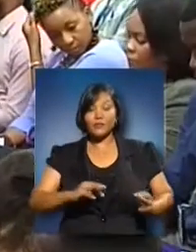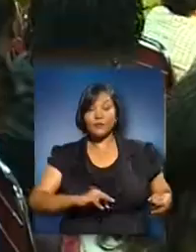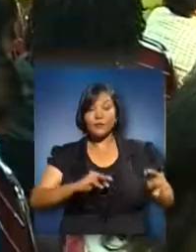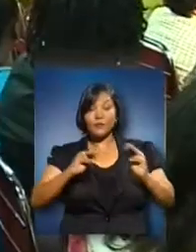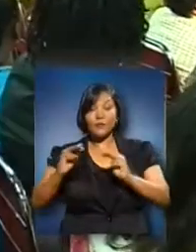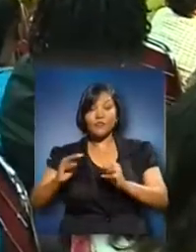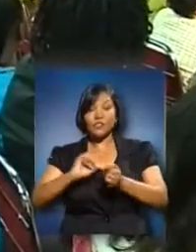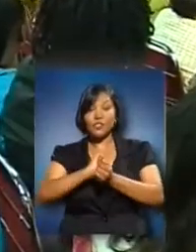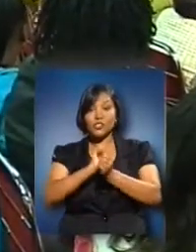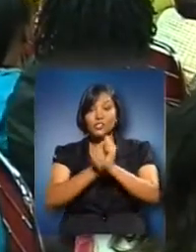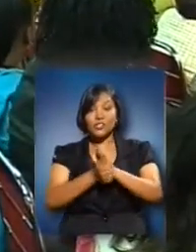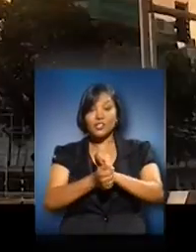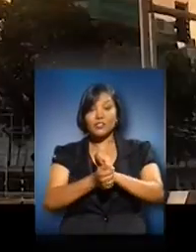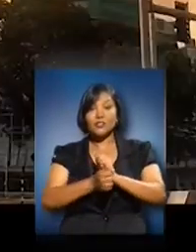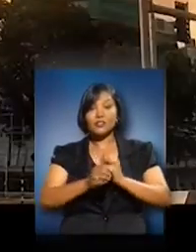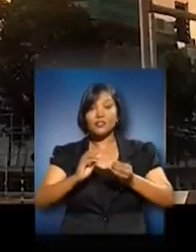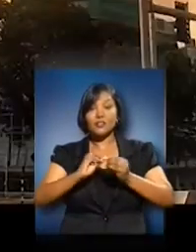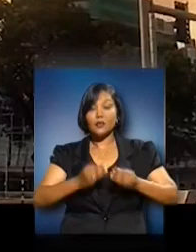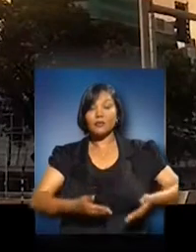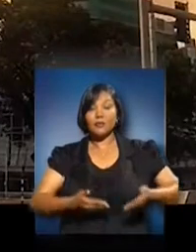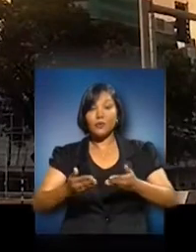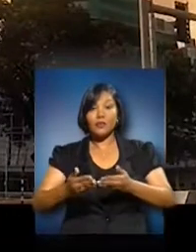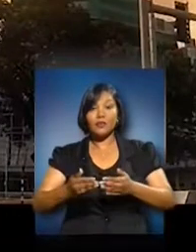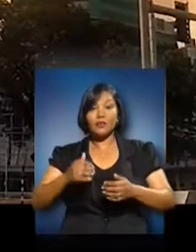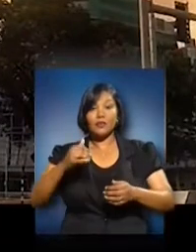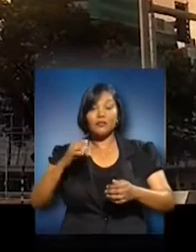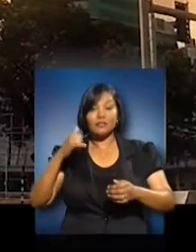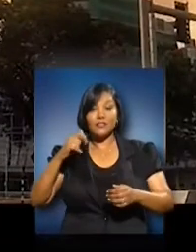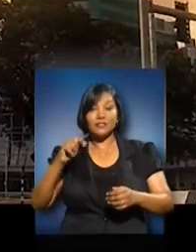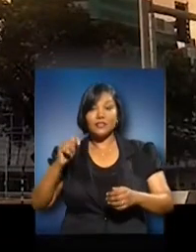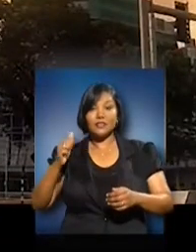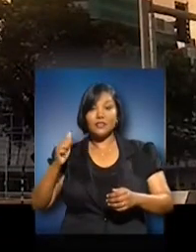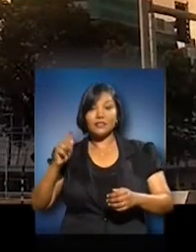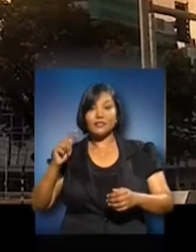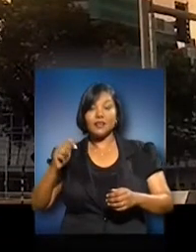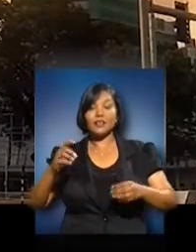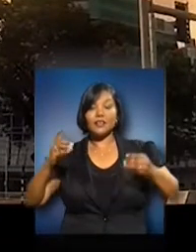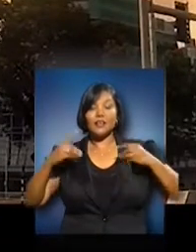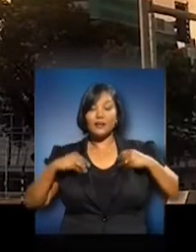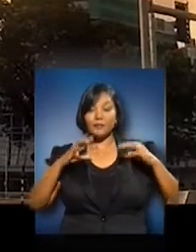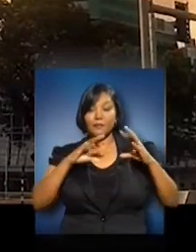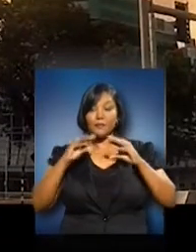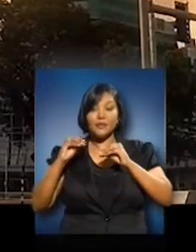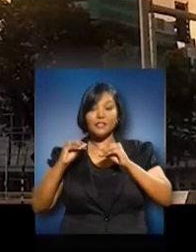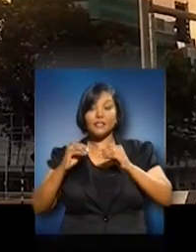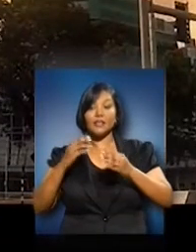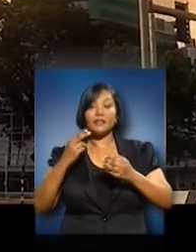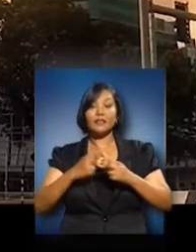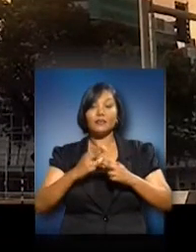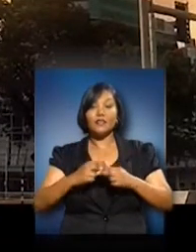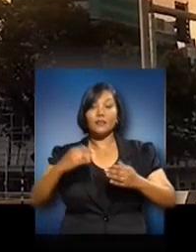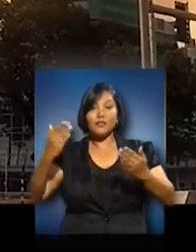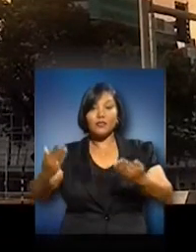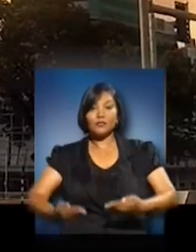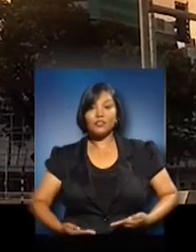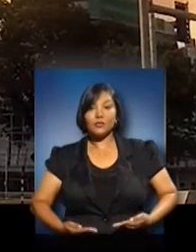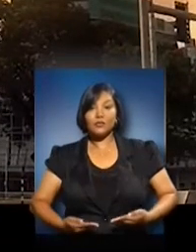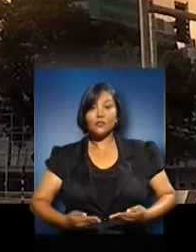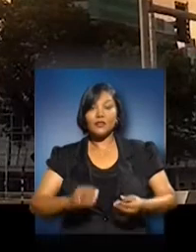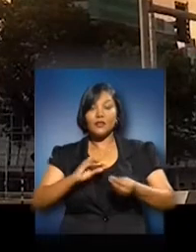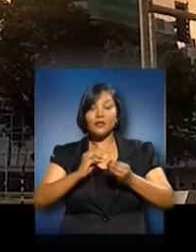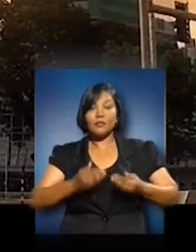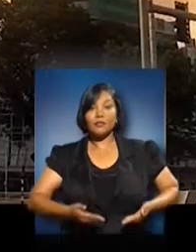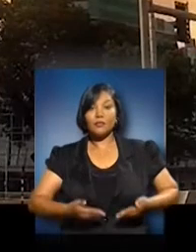the Telecommunications Authority of Trinidad and Tobago held the open forum seminar entitled